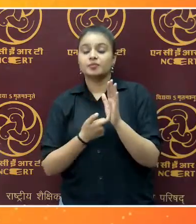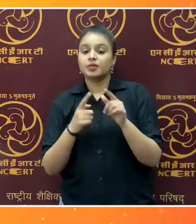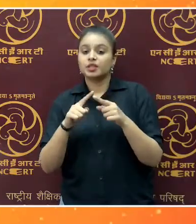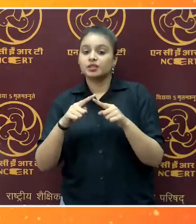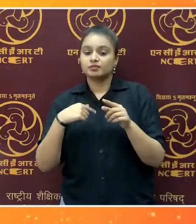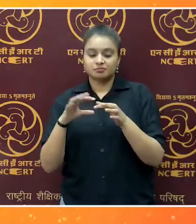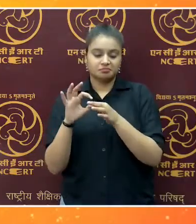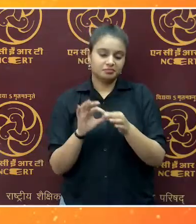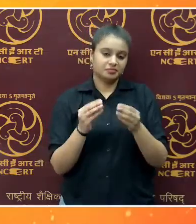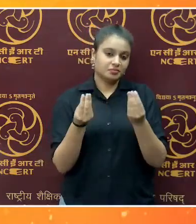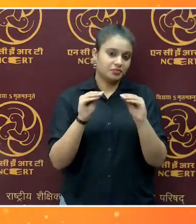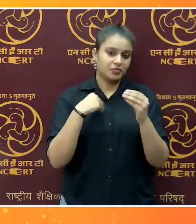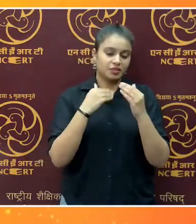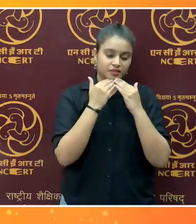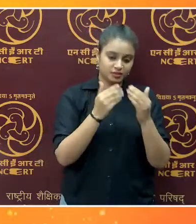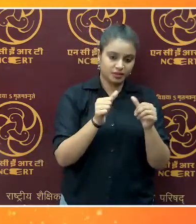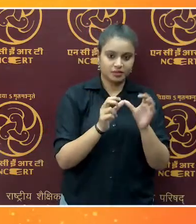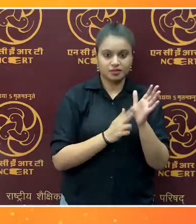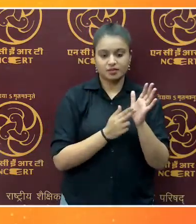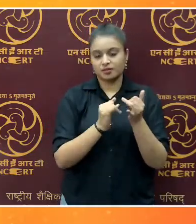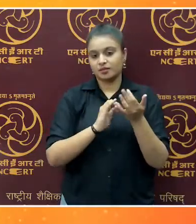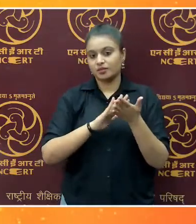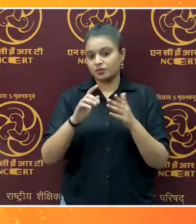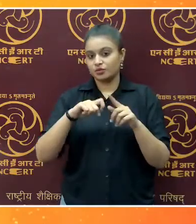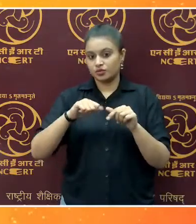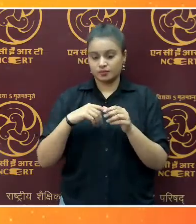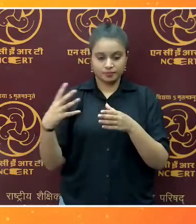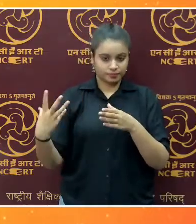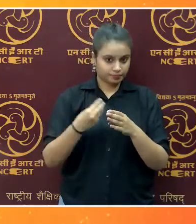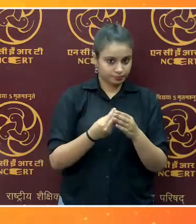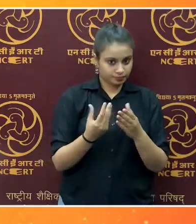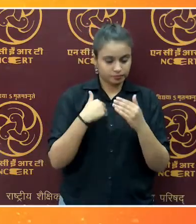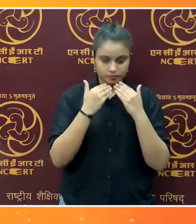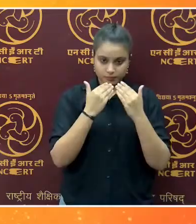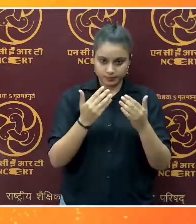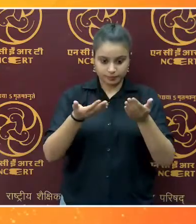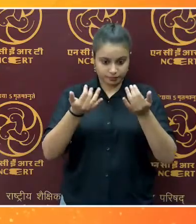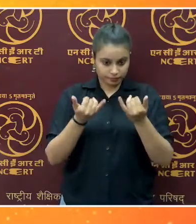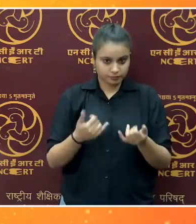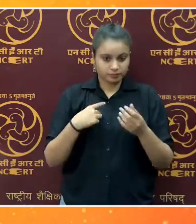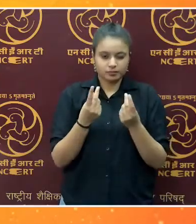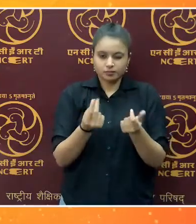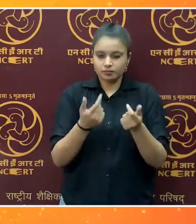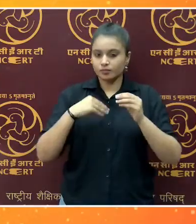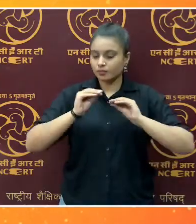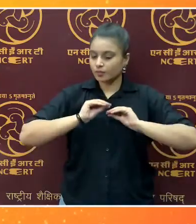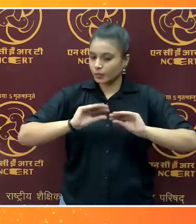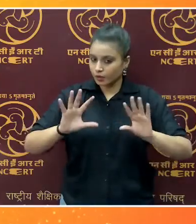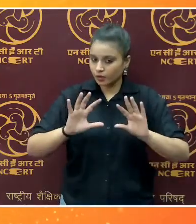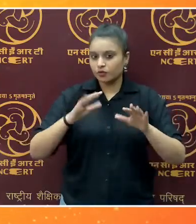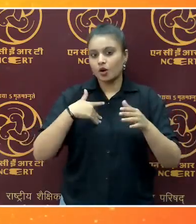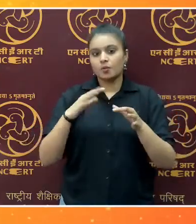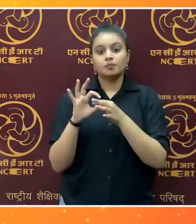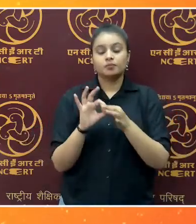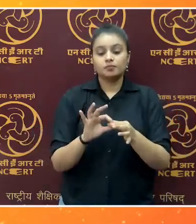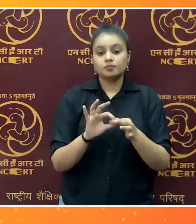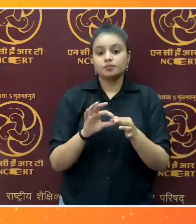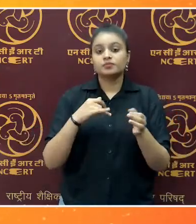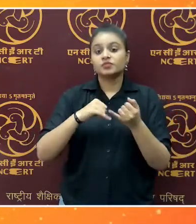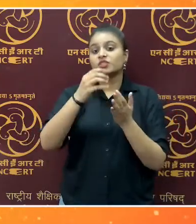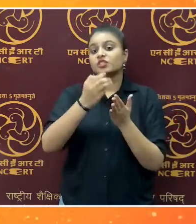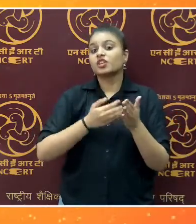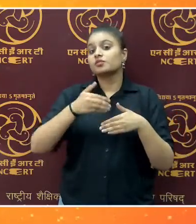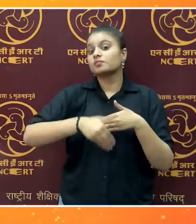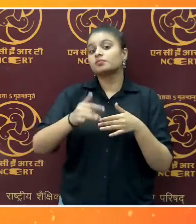to us. Thank you so much, Anushka, for your contribution to the session. And now let me give you quick updates regarding the sessions